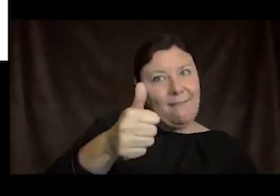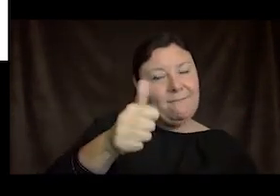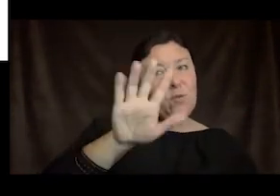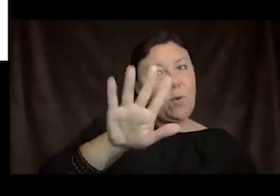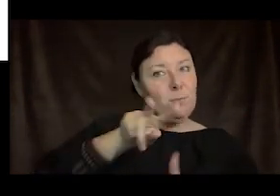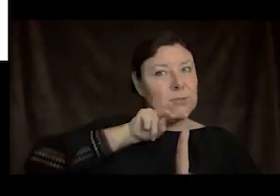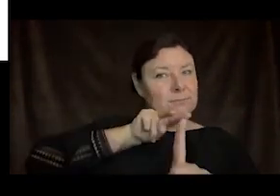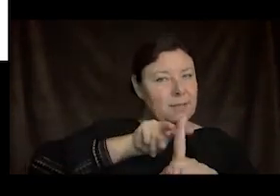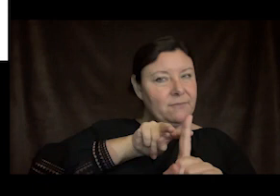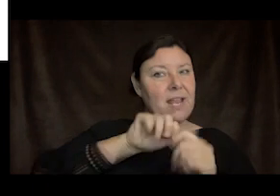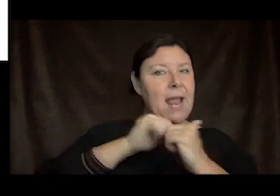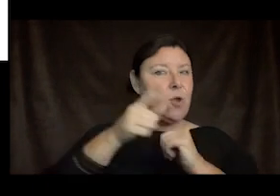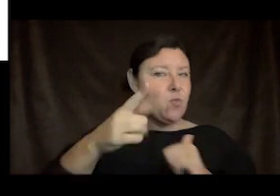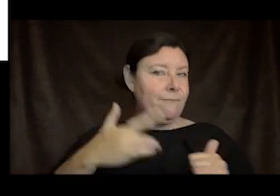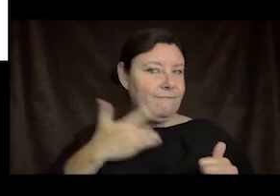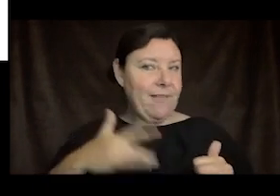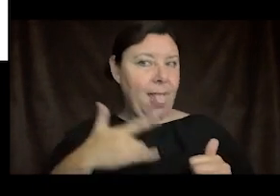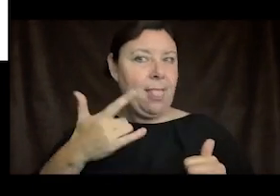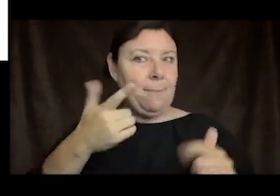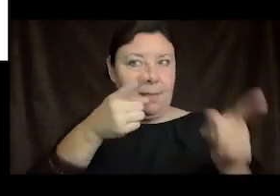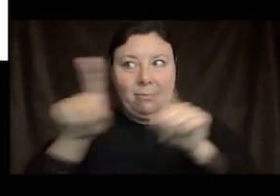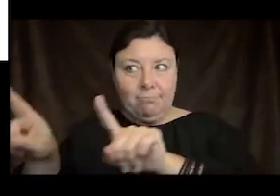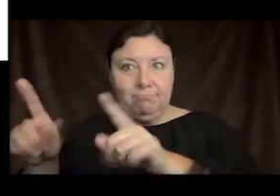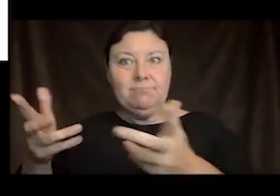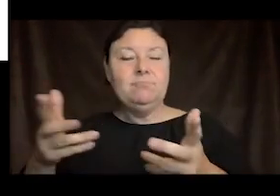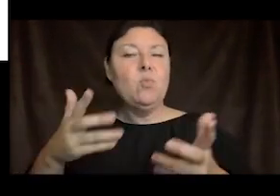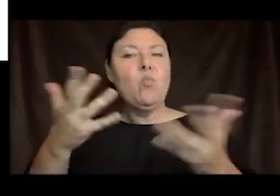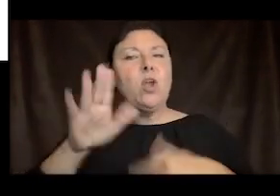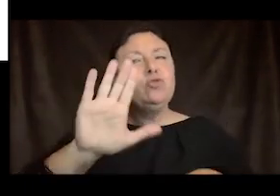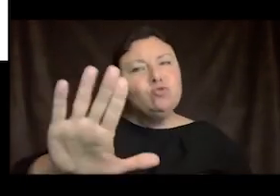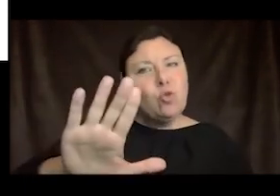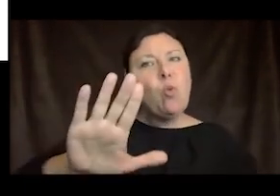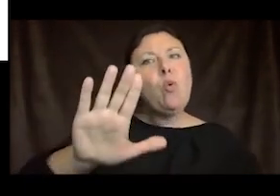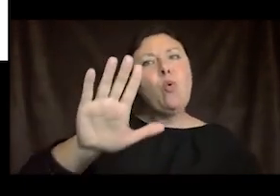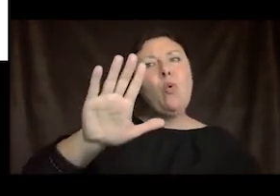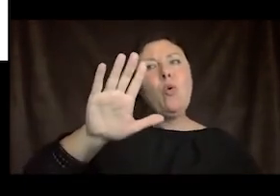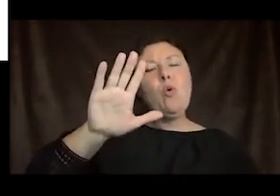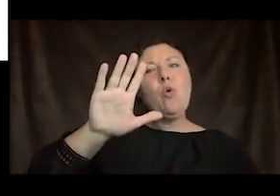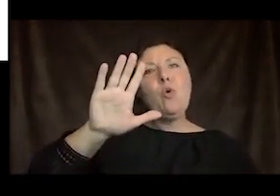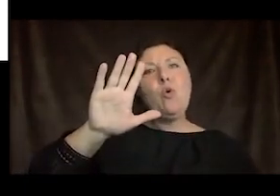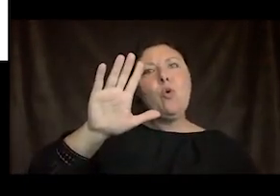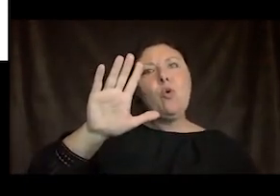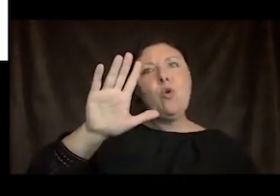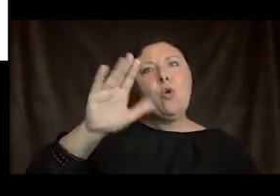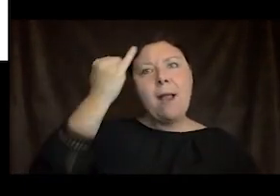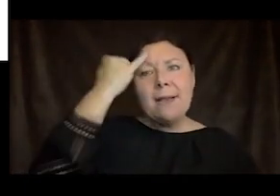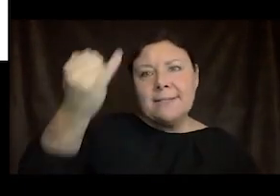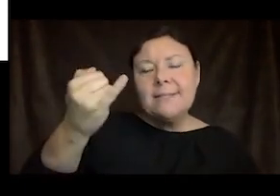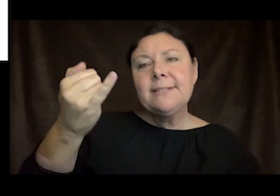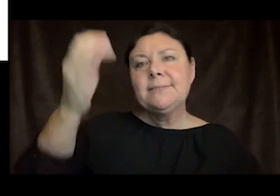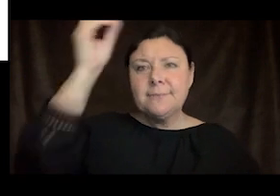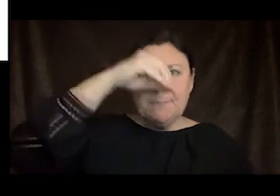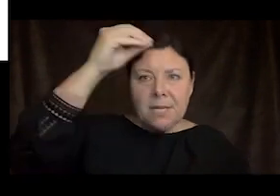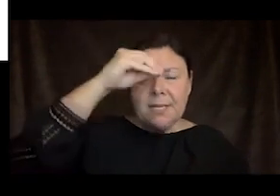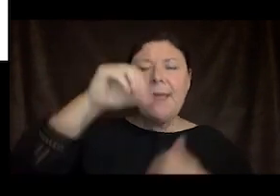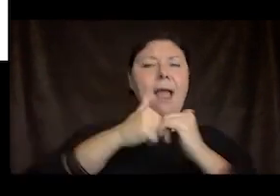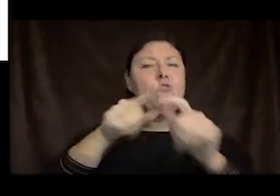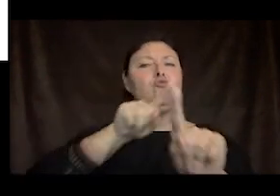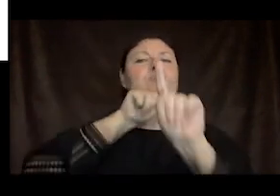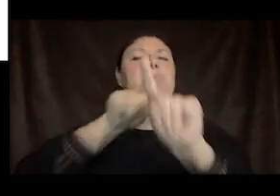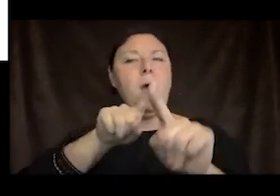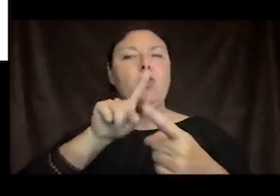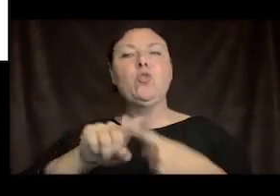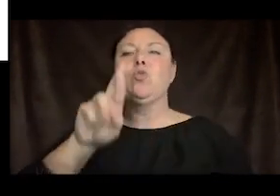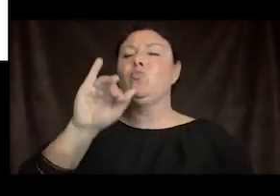standpoint, how are you feeling about these things? What is your stance on these things? How are you responding to